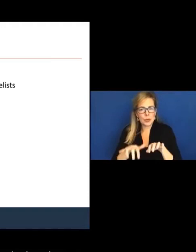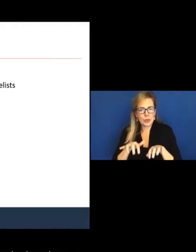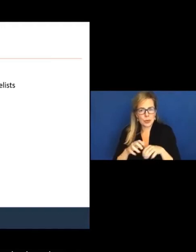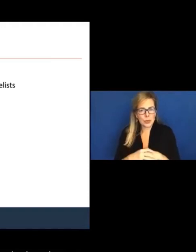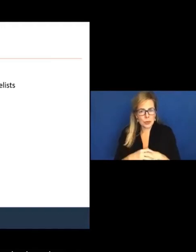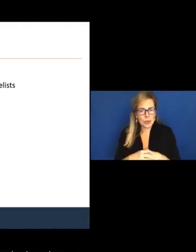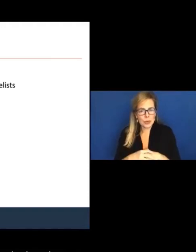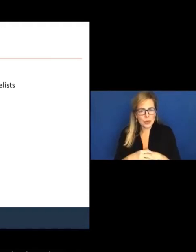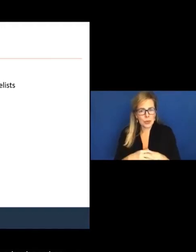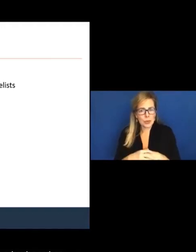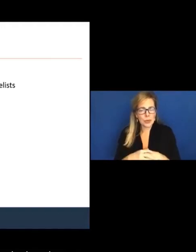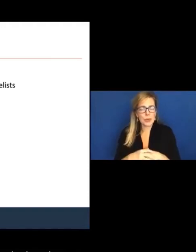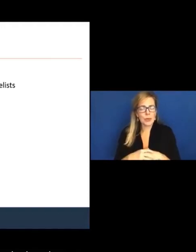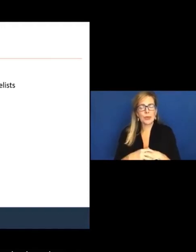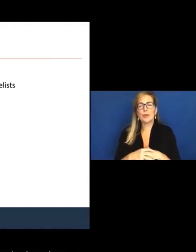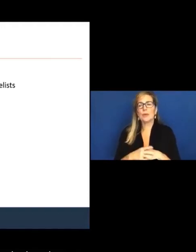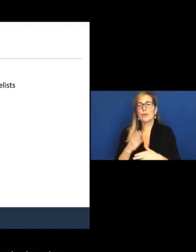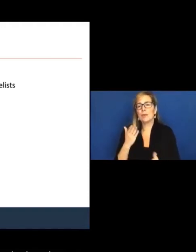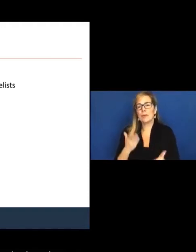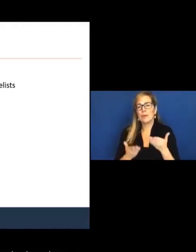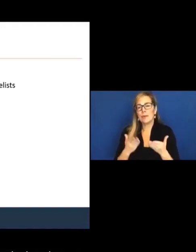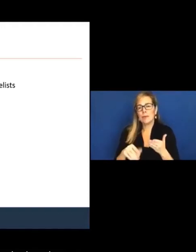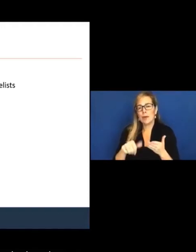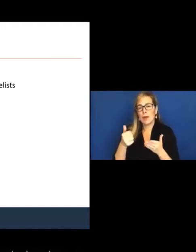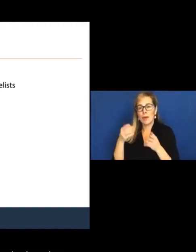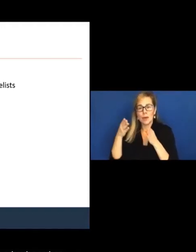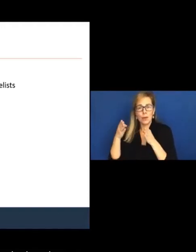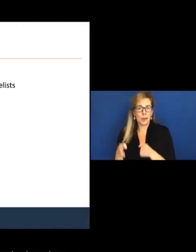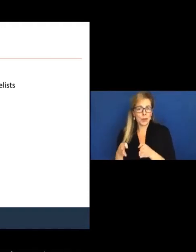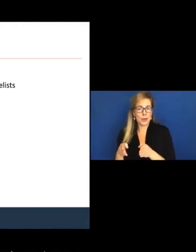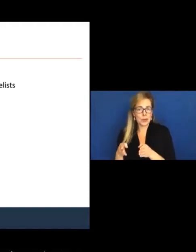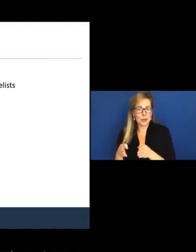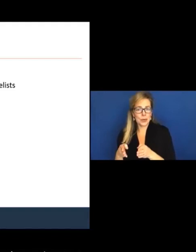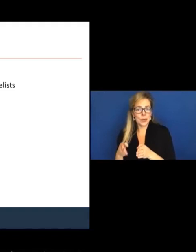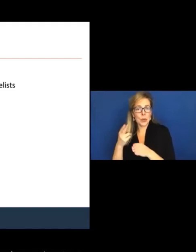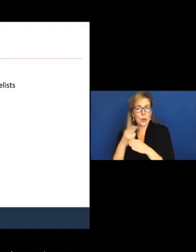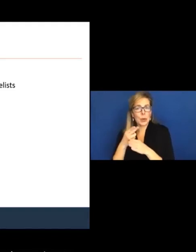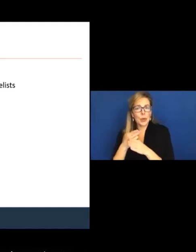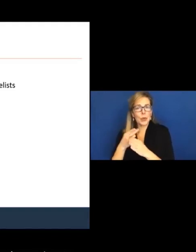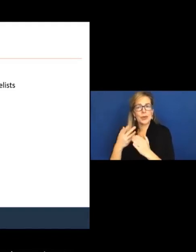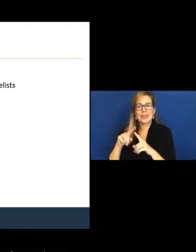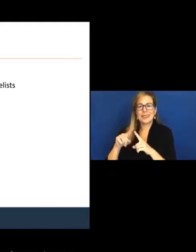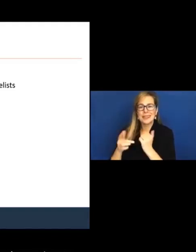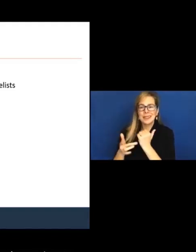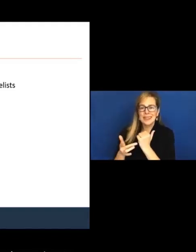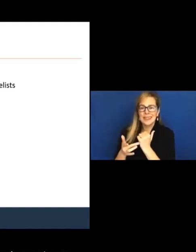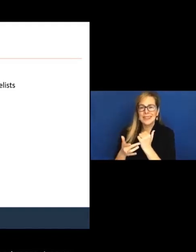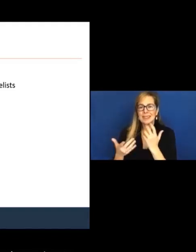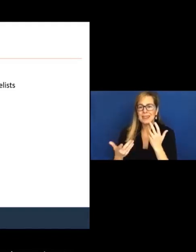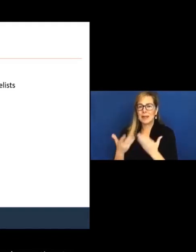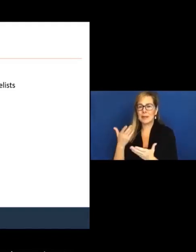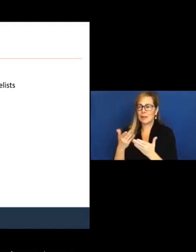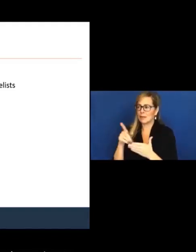And someone else who uses assistive technology, again, may just need